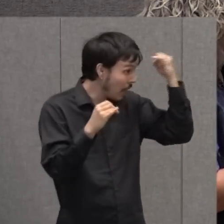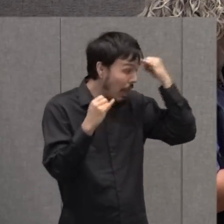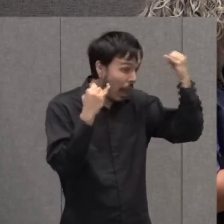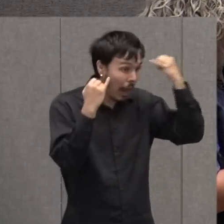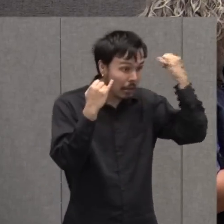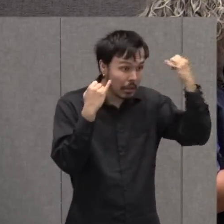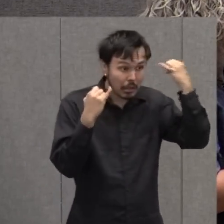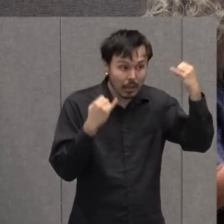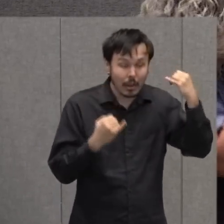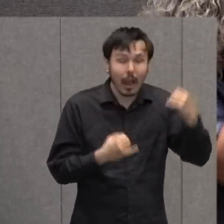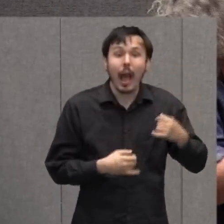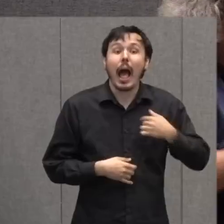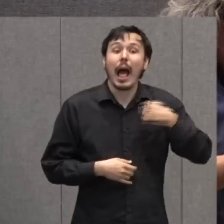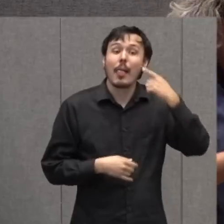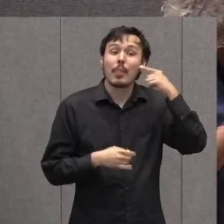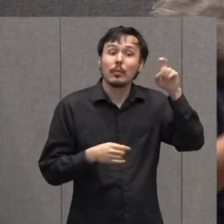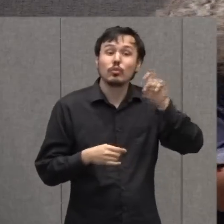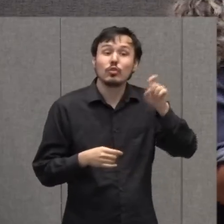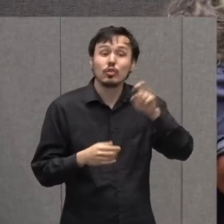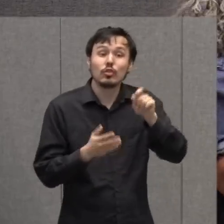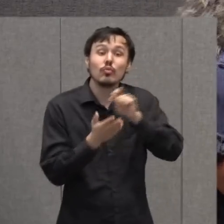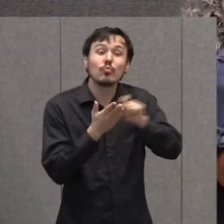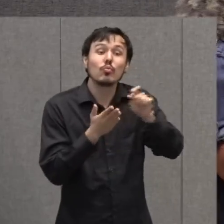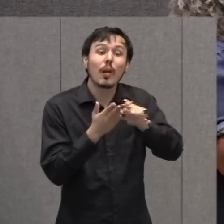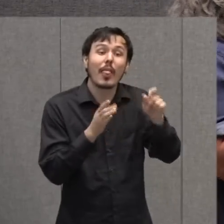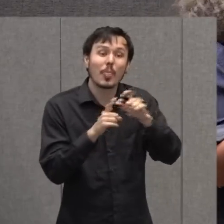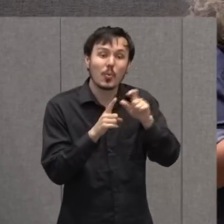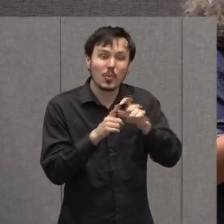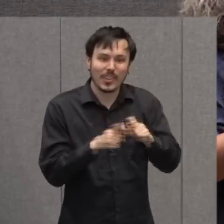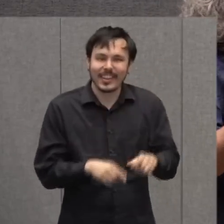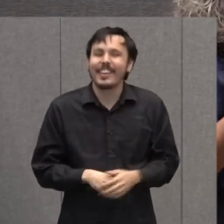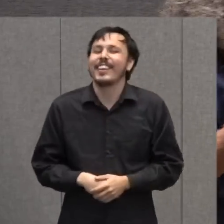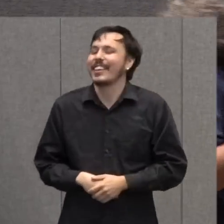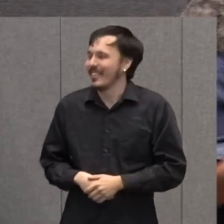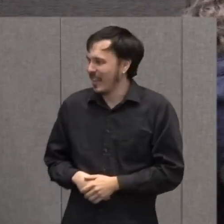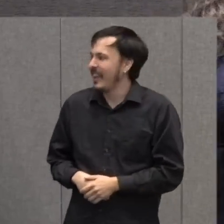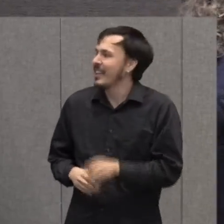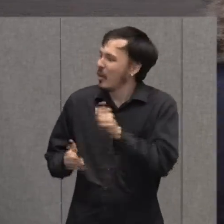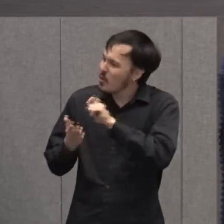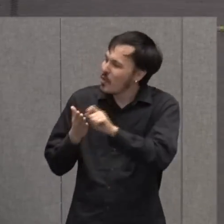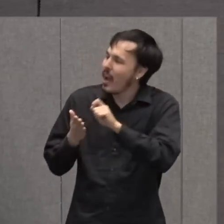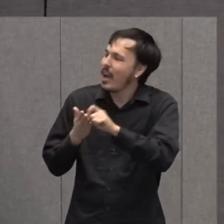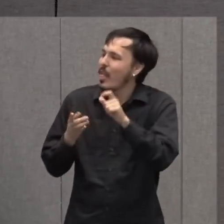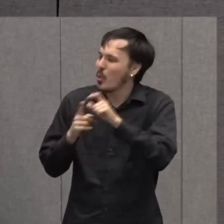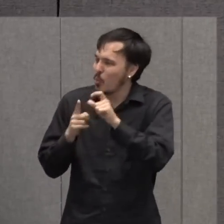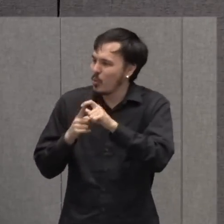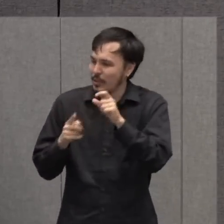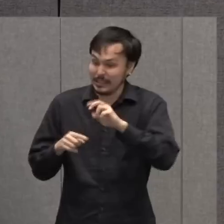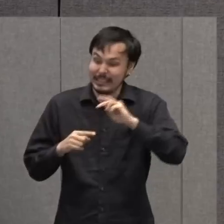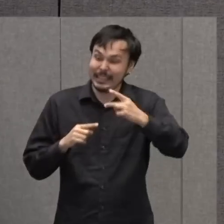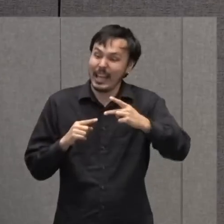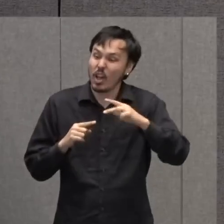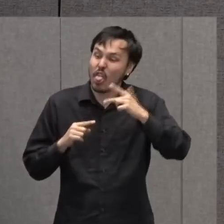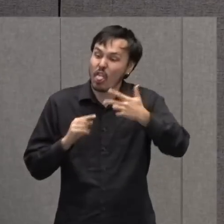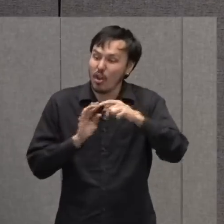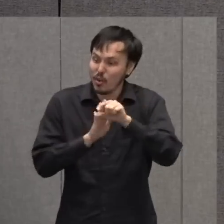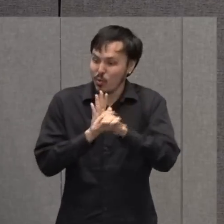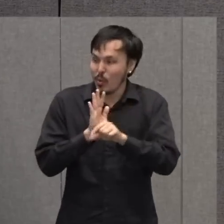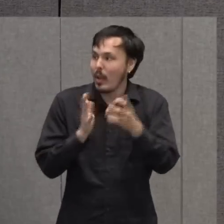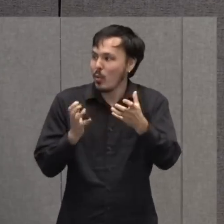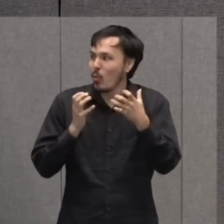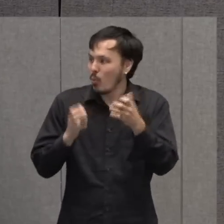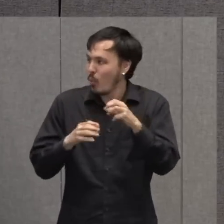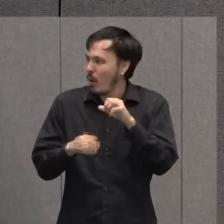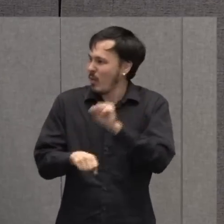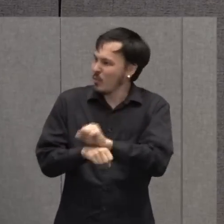I think we should write the word. The words, because now second, third grade, yeah, we're working on that. Even the word